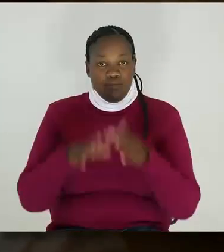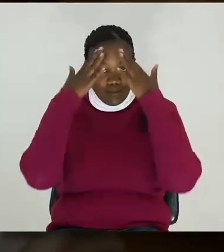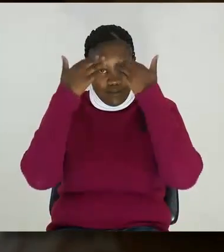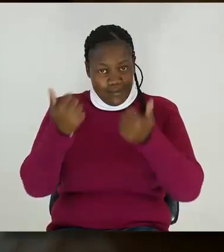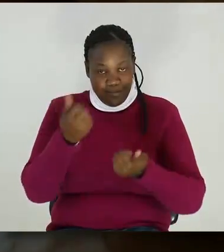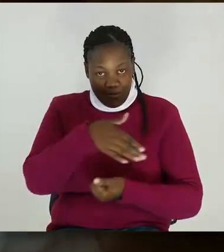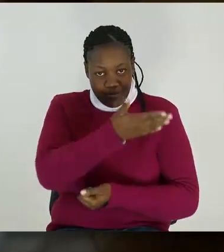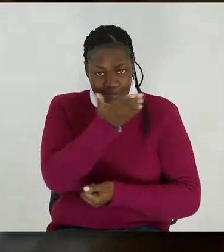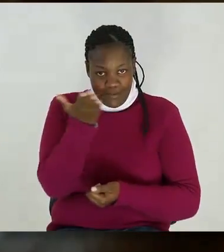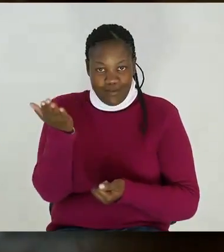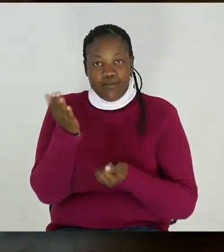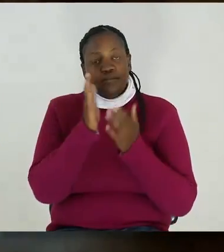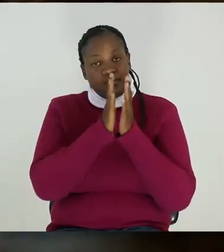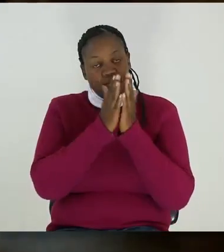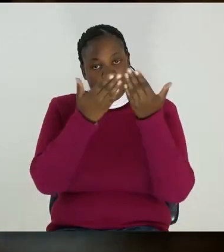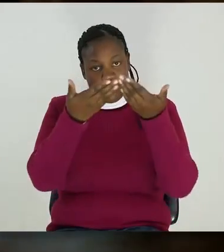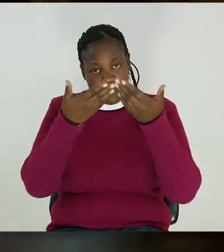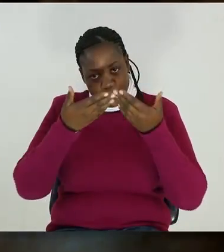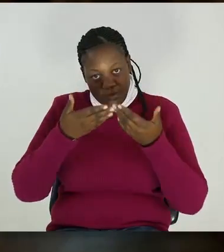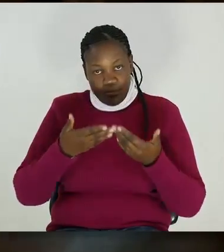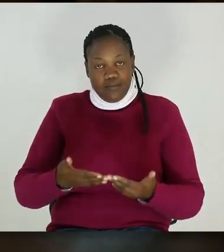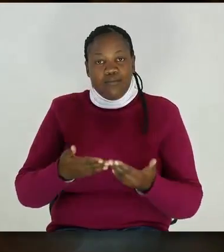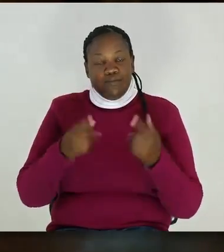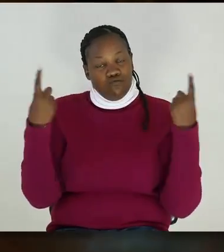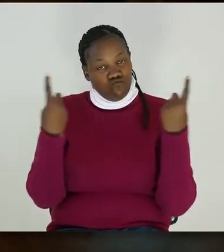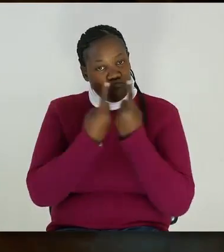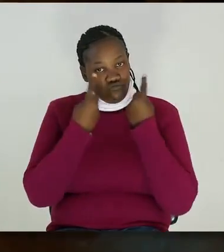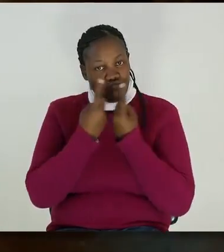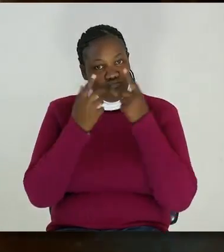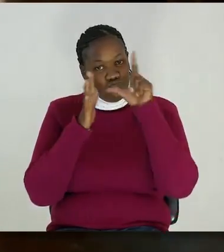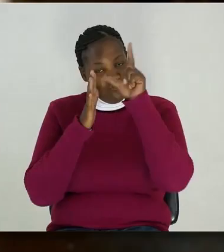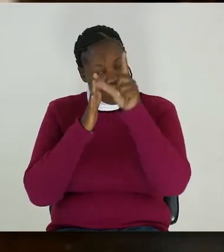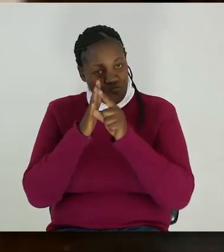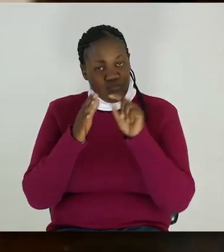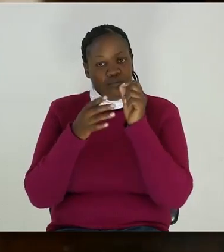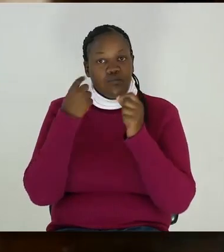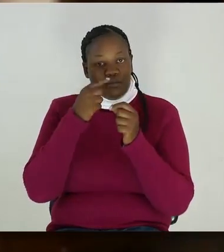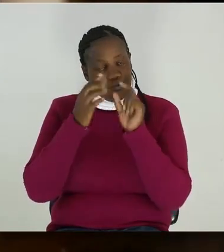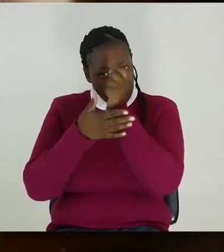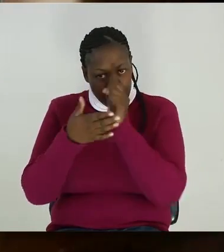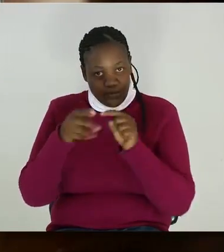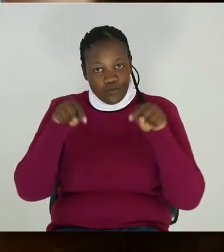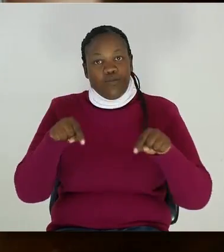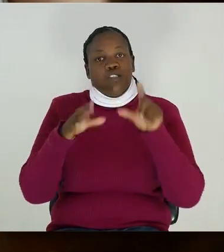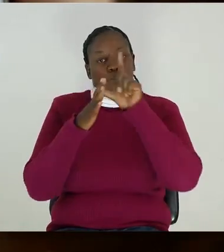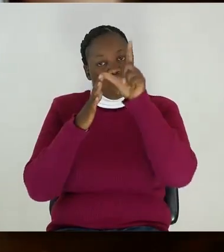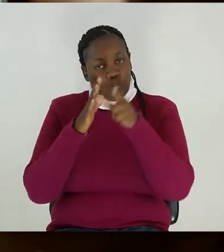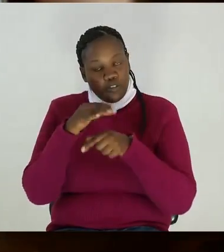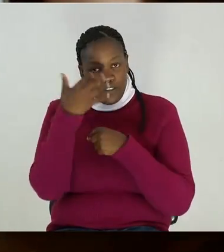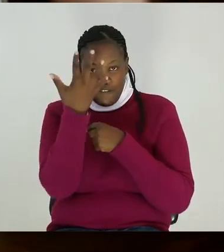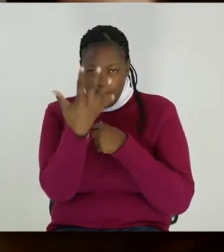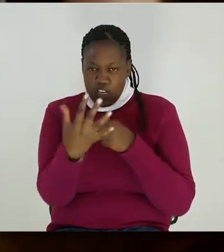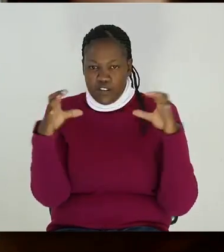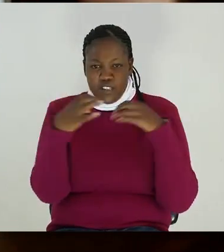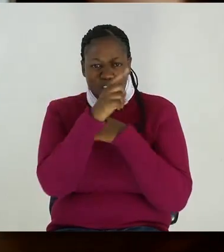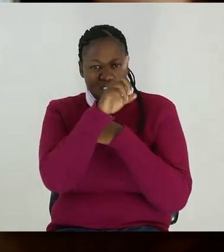Hello viewers, please join us for yet another fun lesson in English writing. Today in Lesson 5, for our Grade 10 English